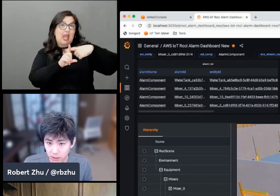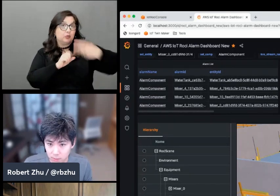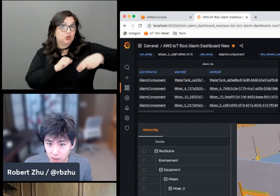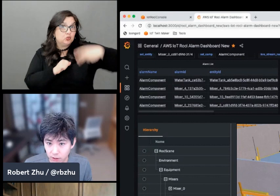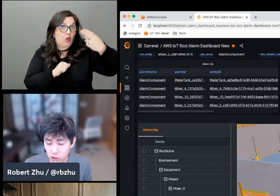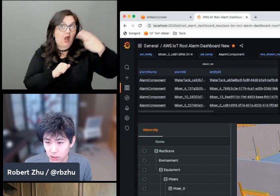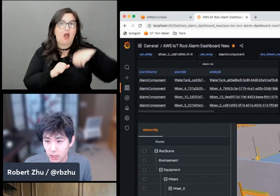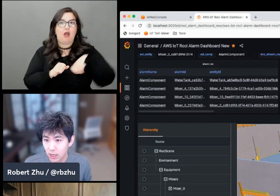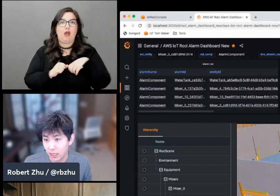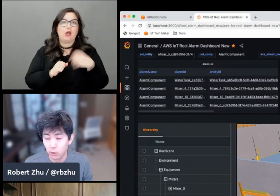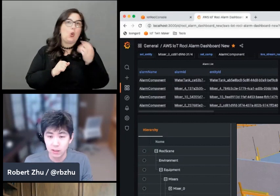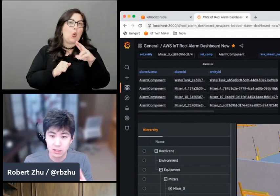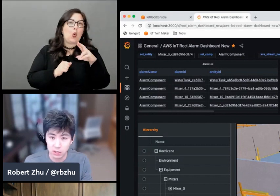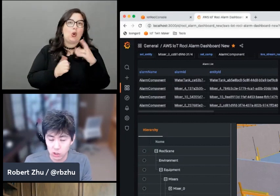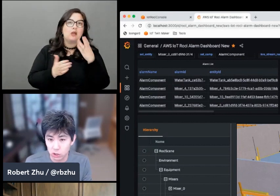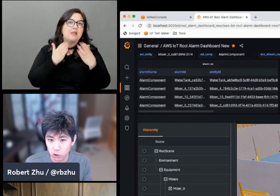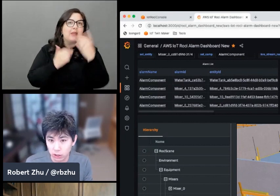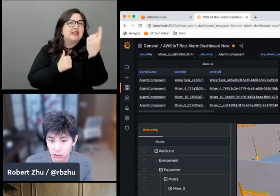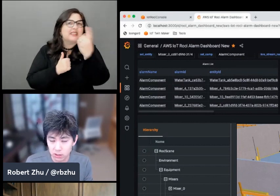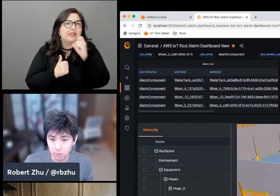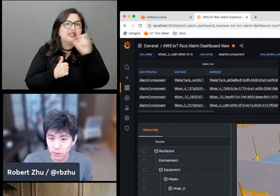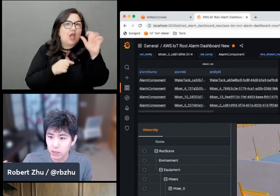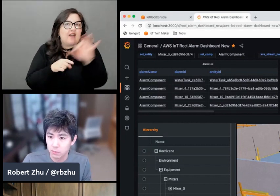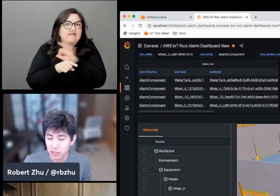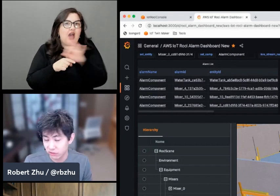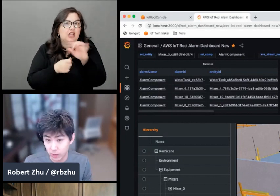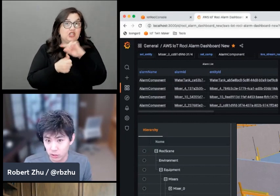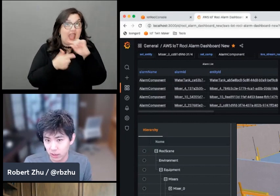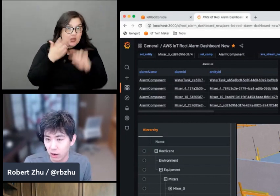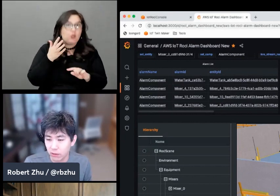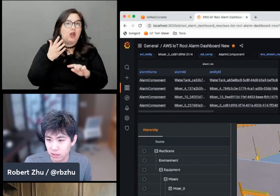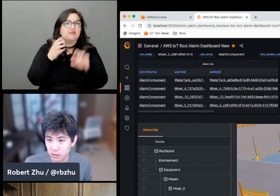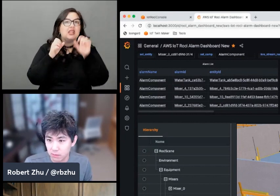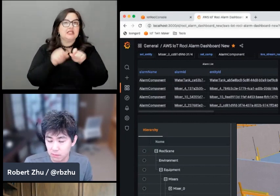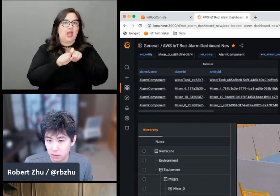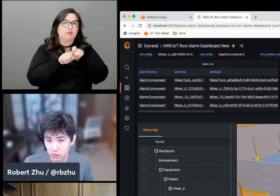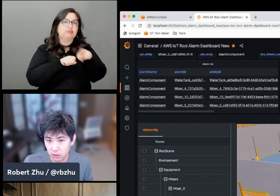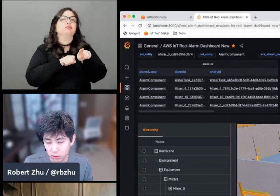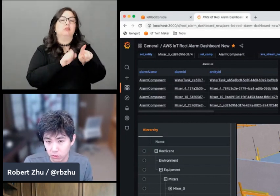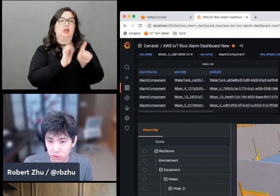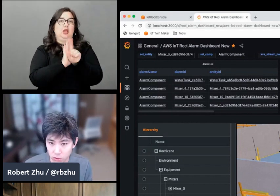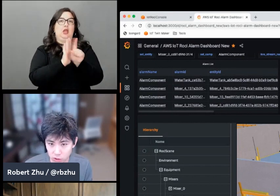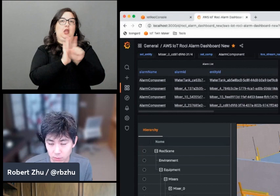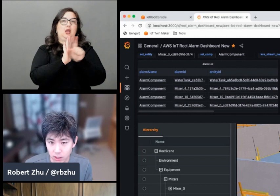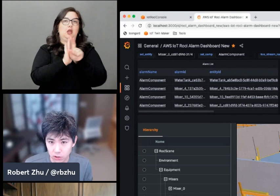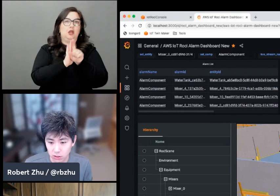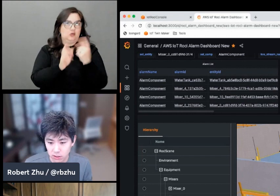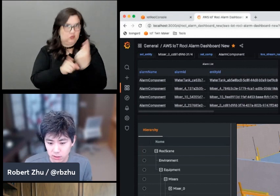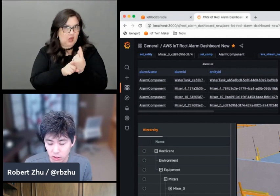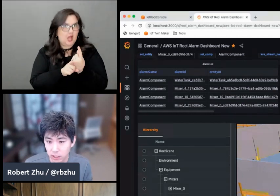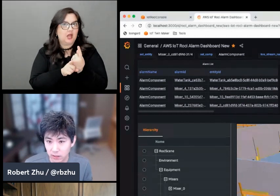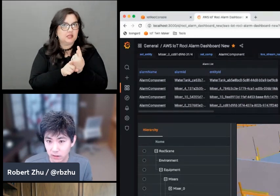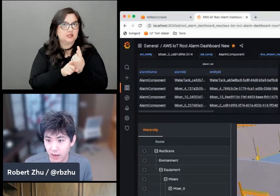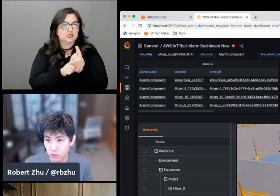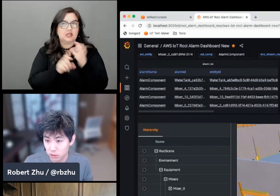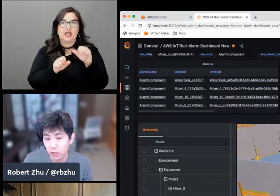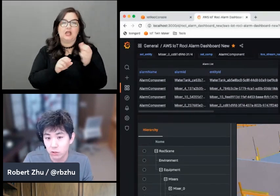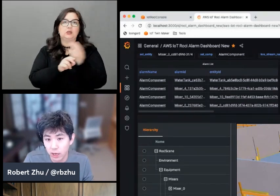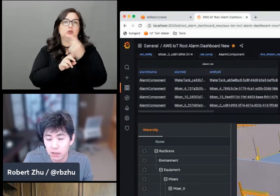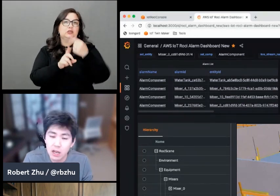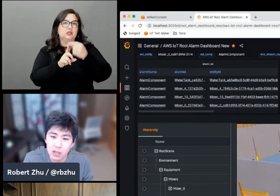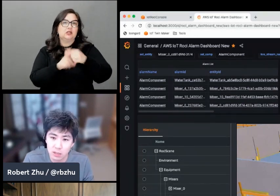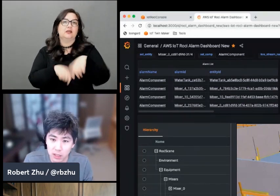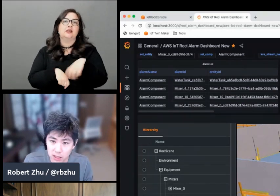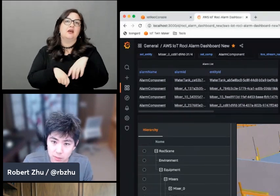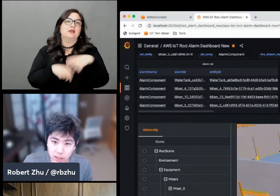maybe there's something that's malfunctioning. Any one of these things could trigger some piece of information that on this to use your terminology, this single pane of glass would